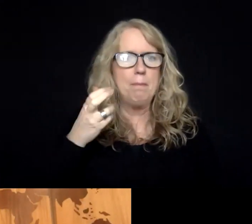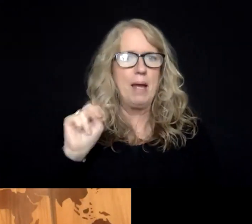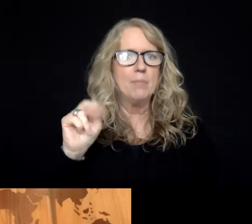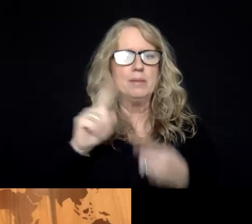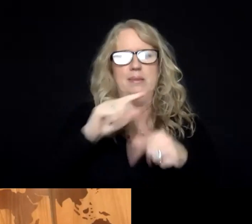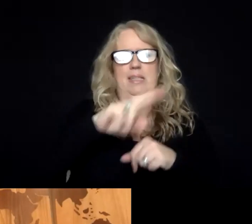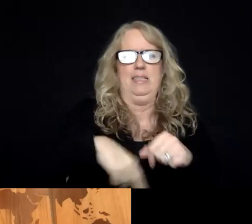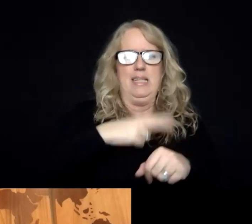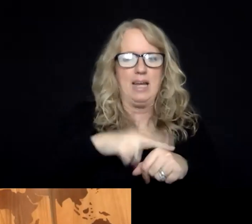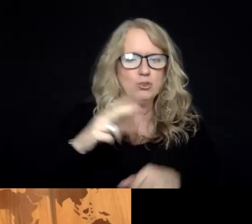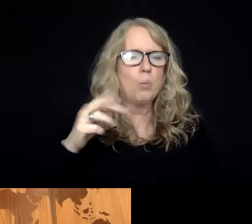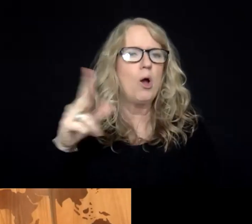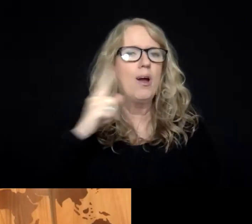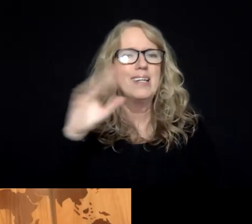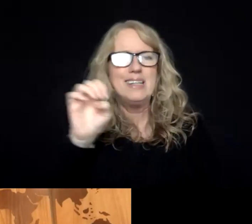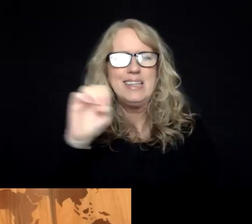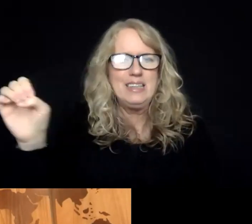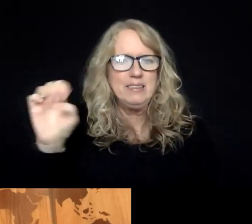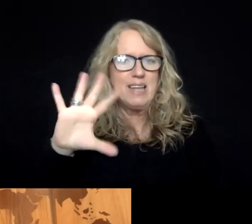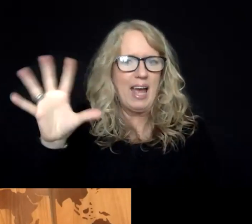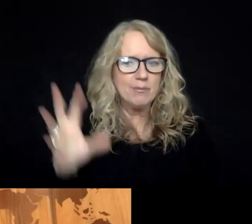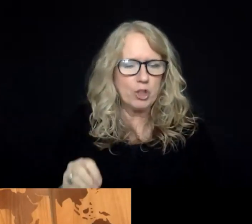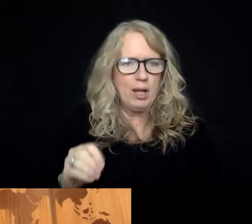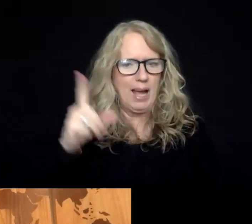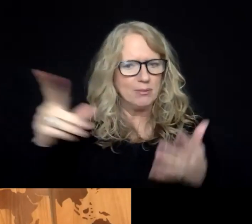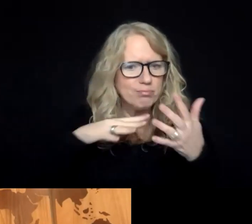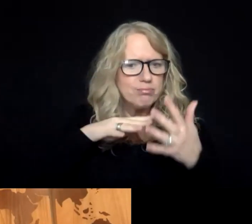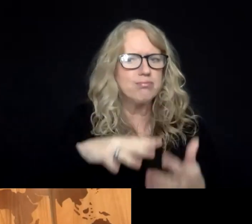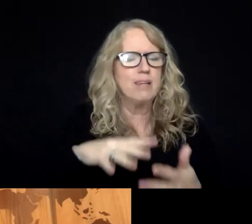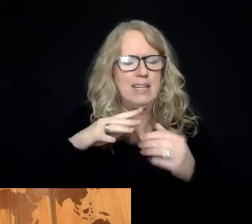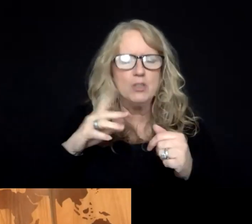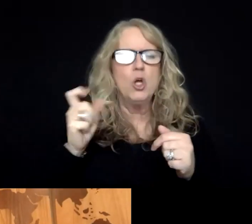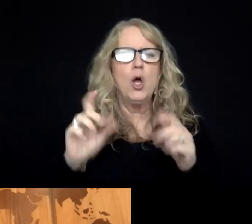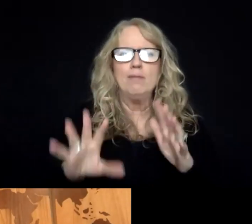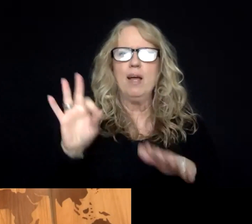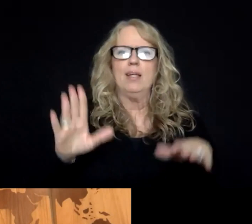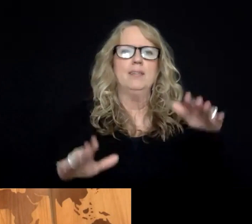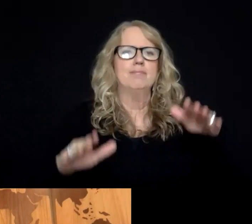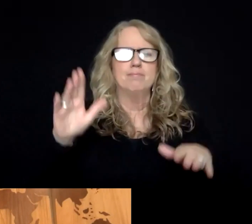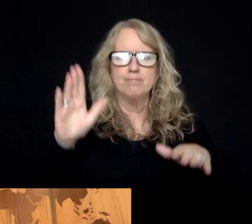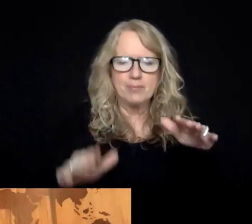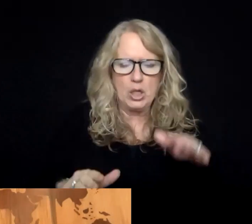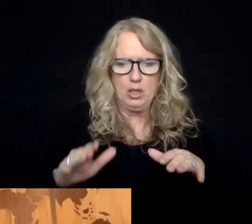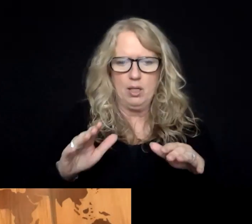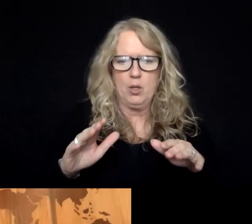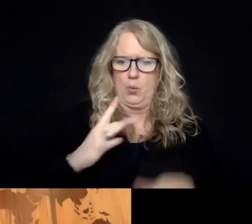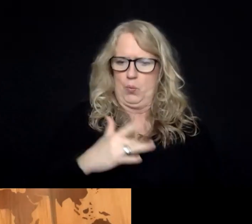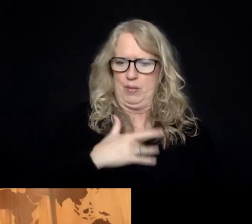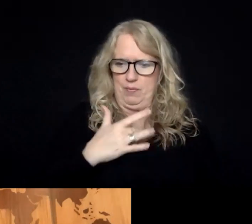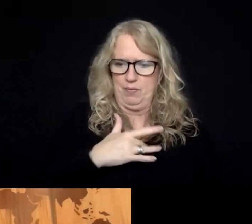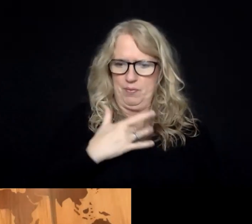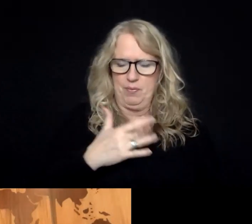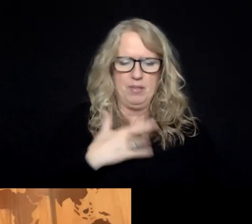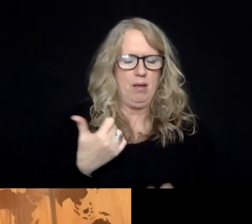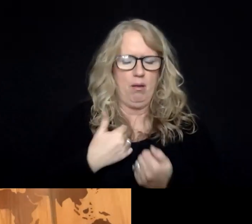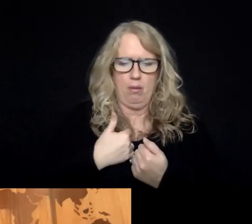national park in East Africa. And I would find the right rhythm was just when you were feeling completely